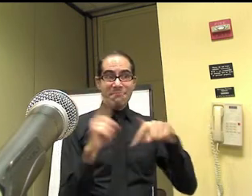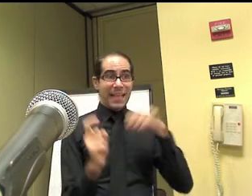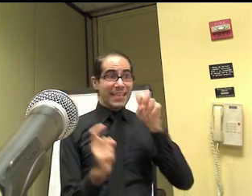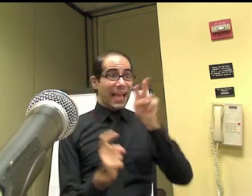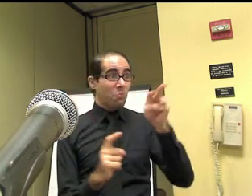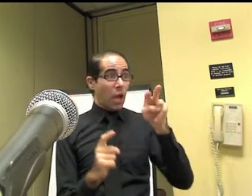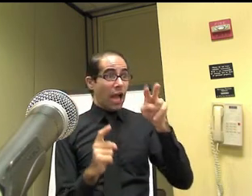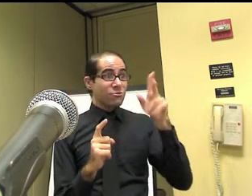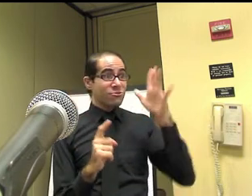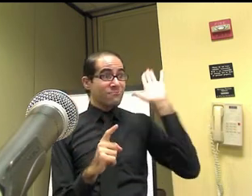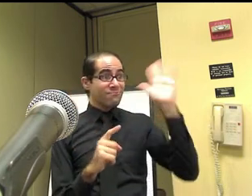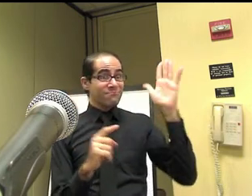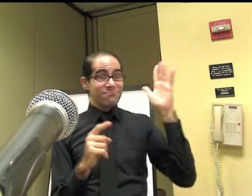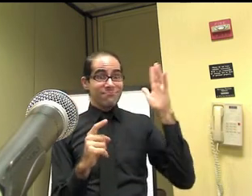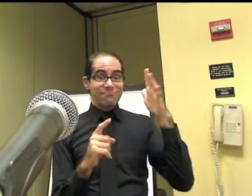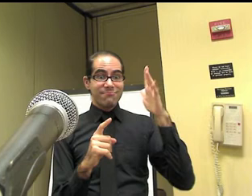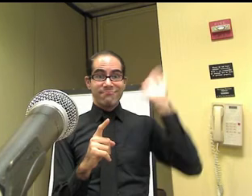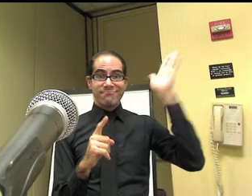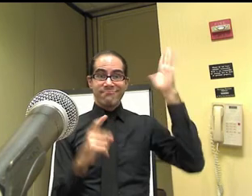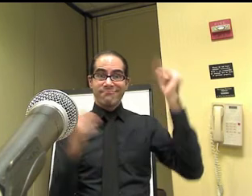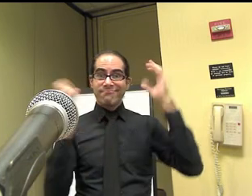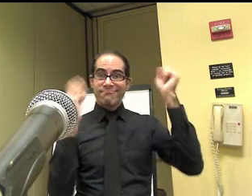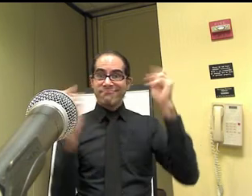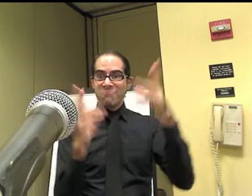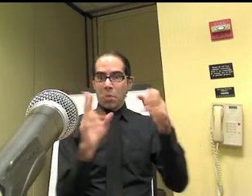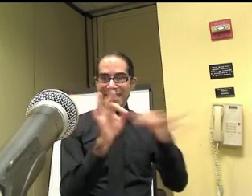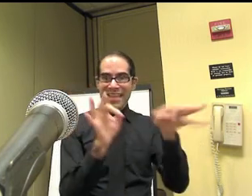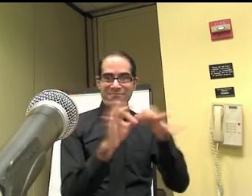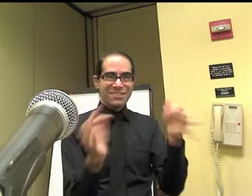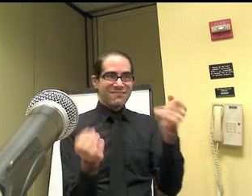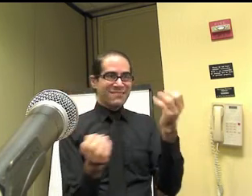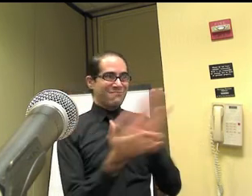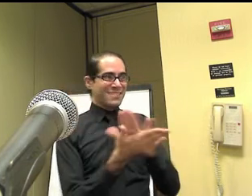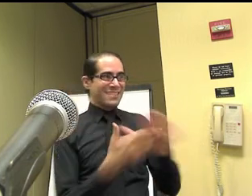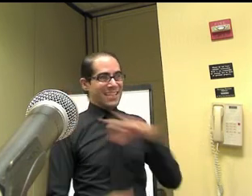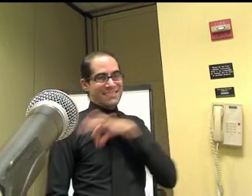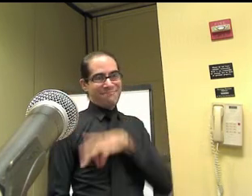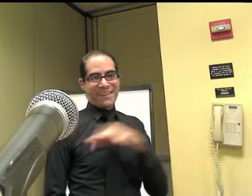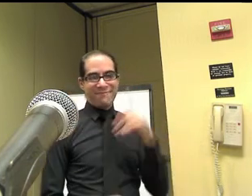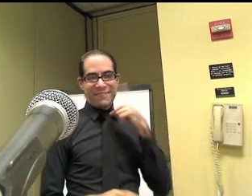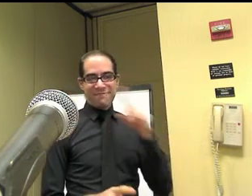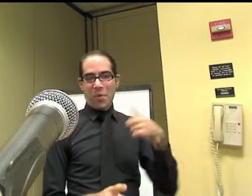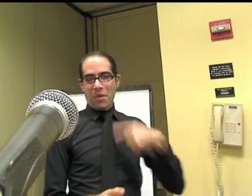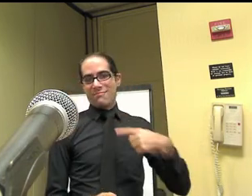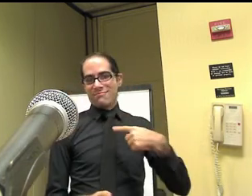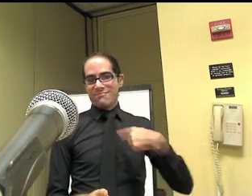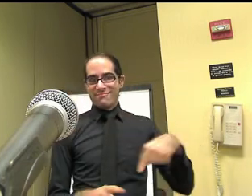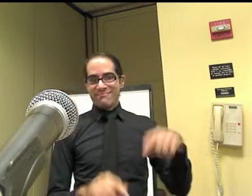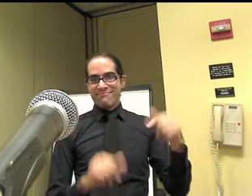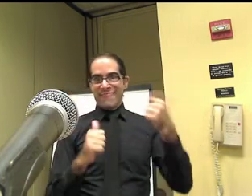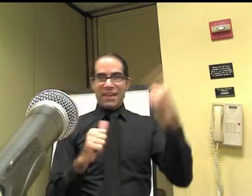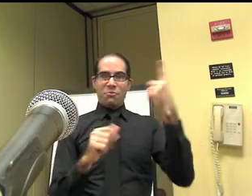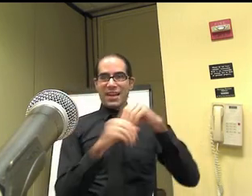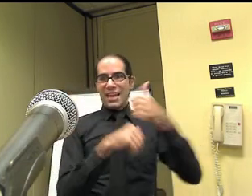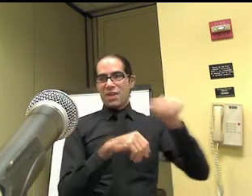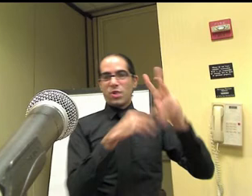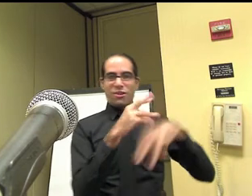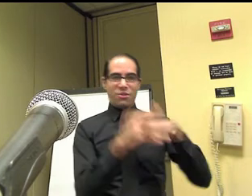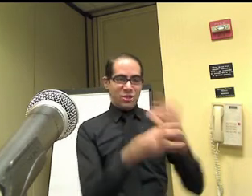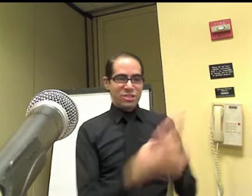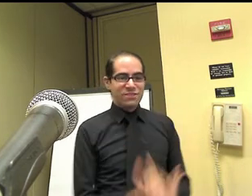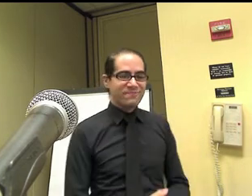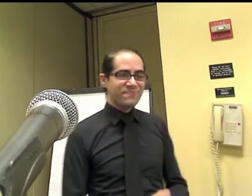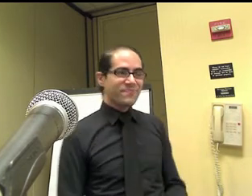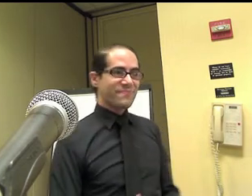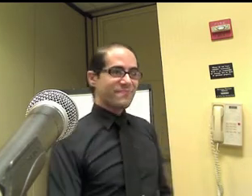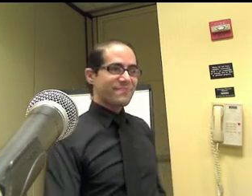in your living room. In D.C., you can look at a presentation in sign language from the Smithsonian. So, it's just really